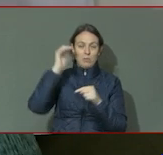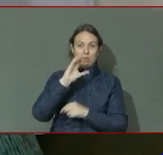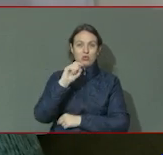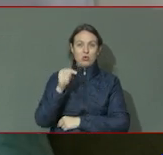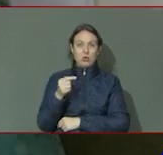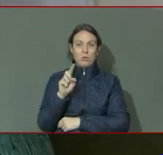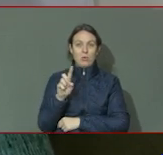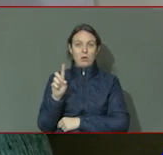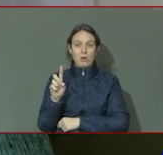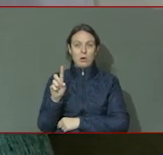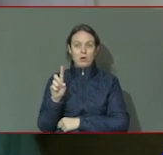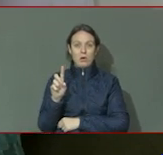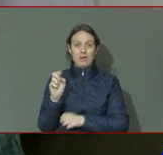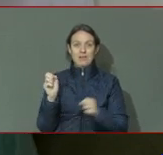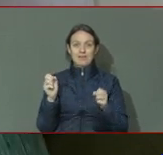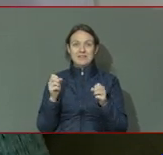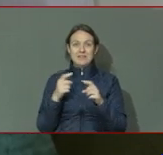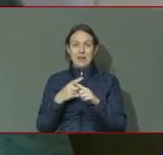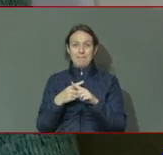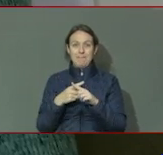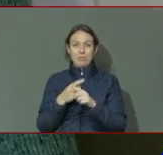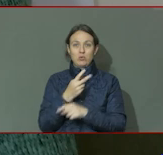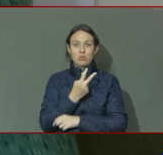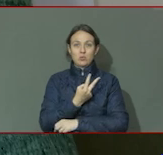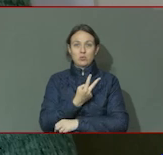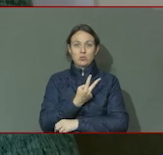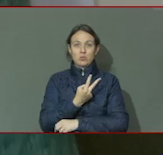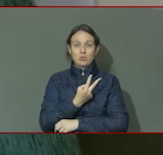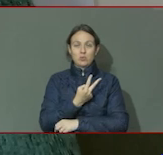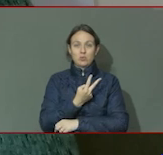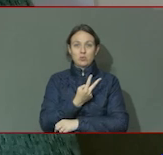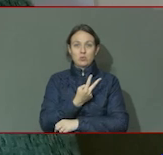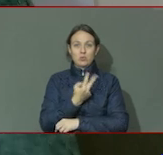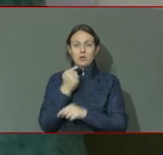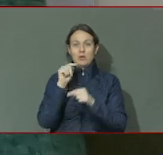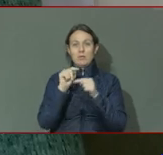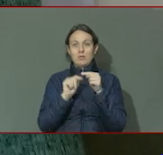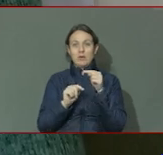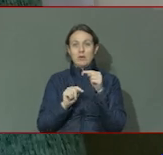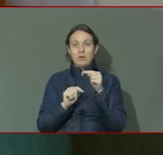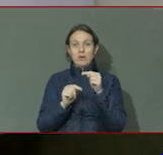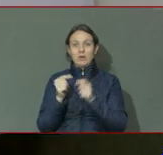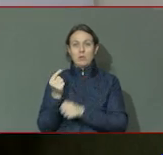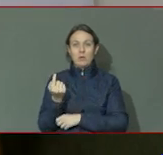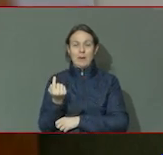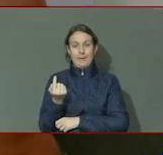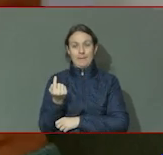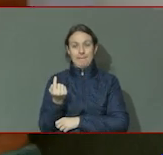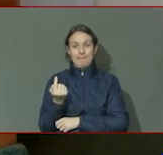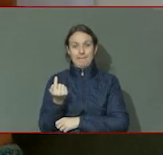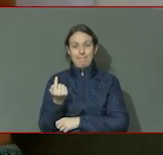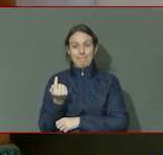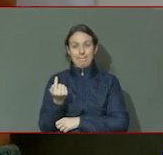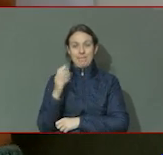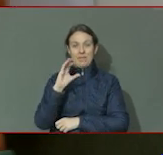0,11, I multiply it by 2, and I divide it by 1. So I'm going to